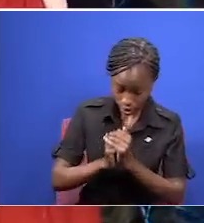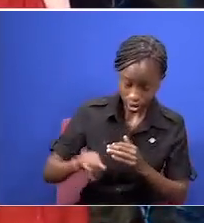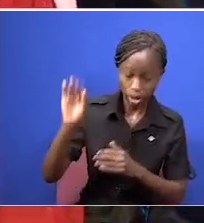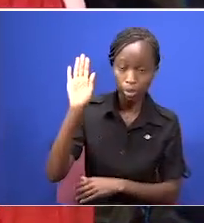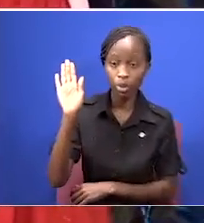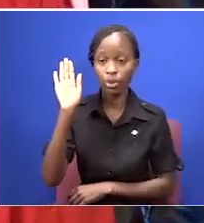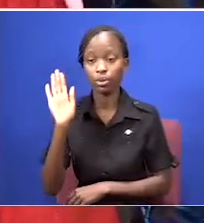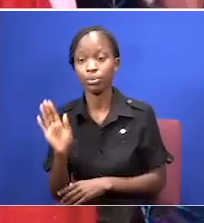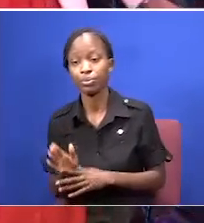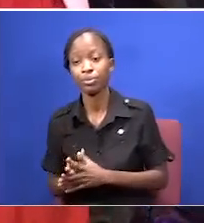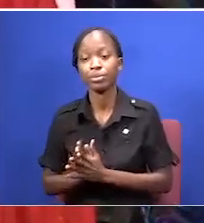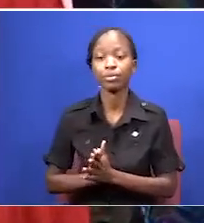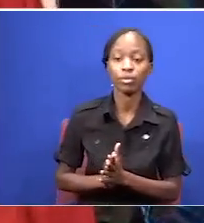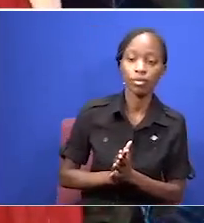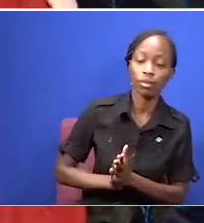one more time